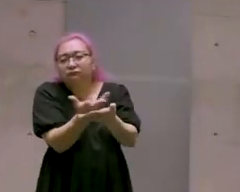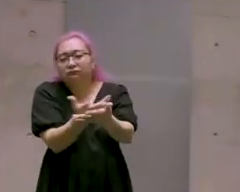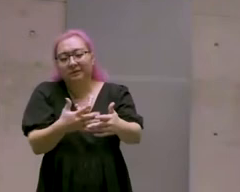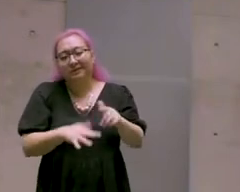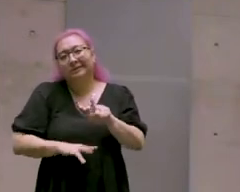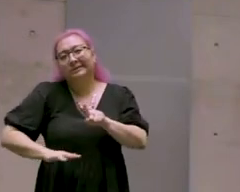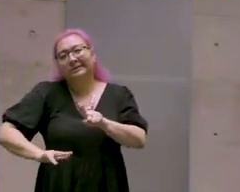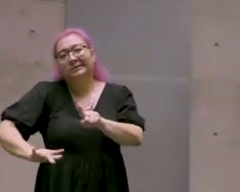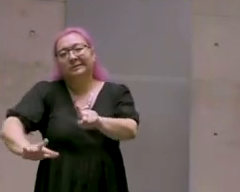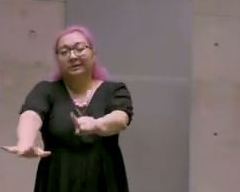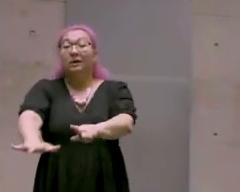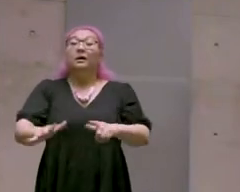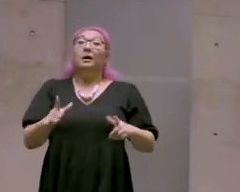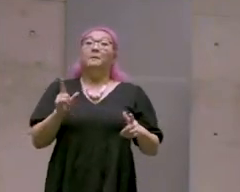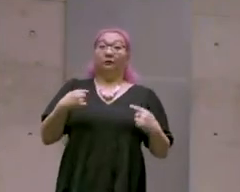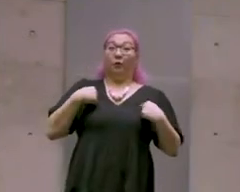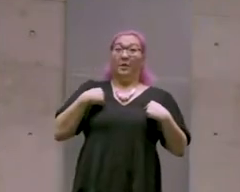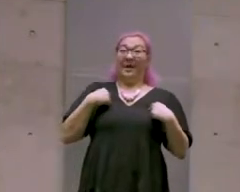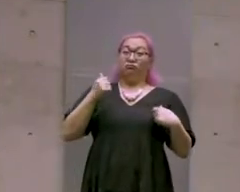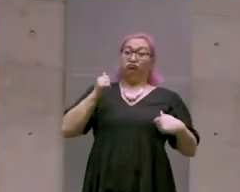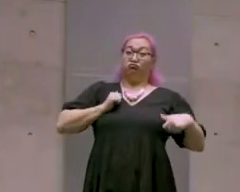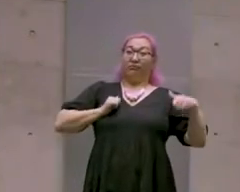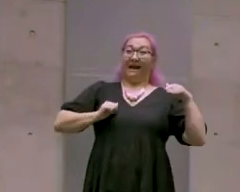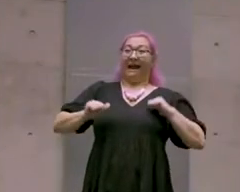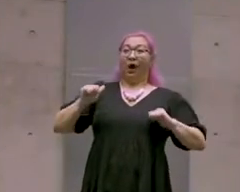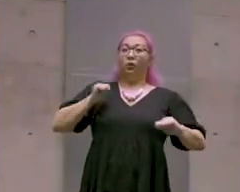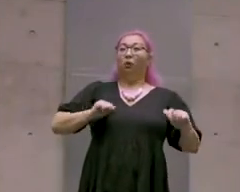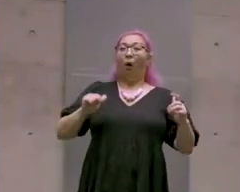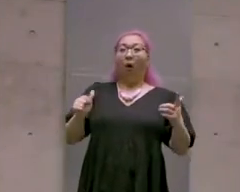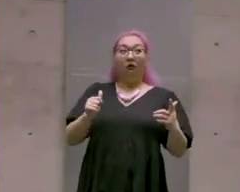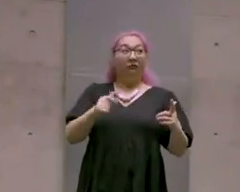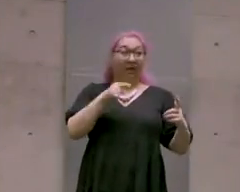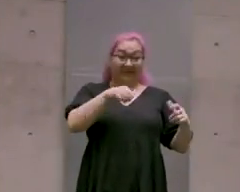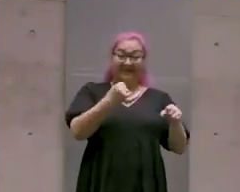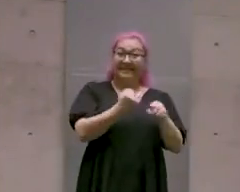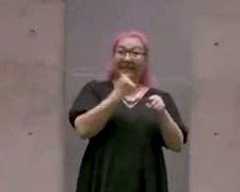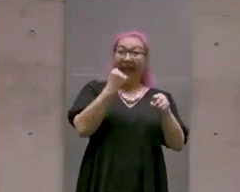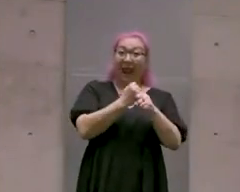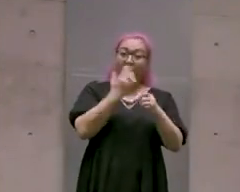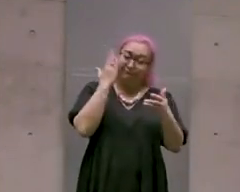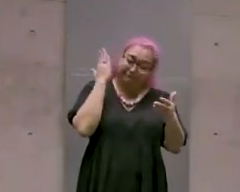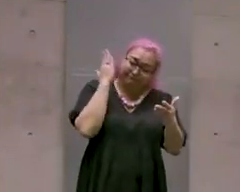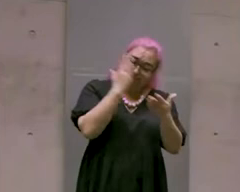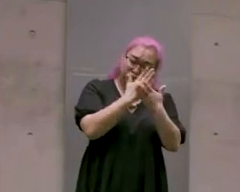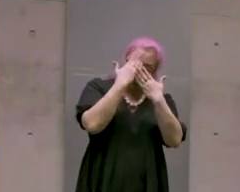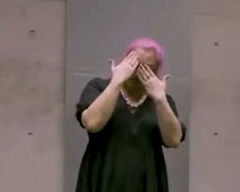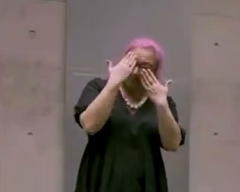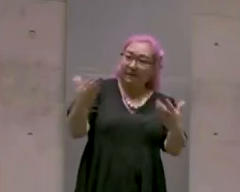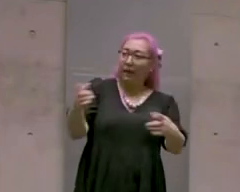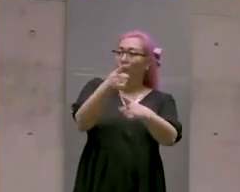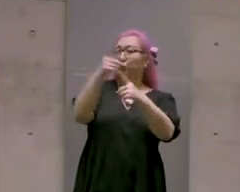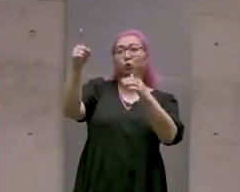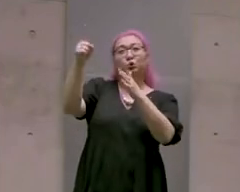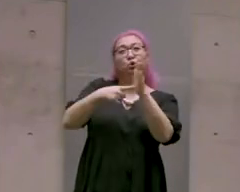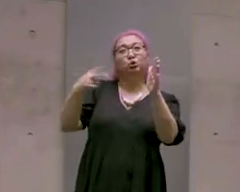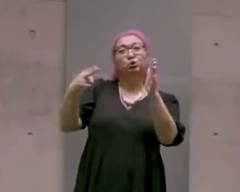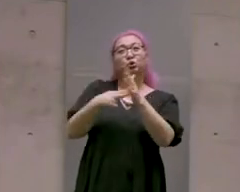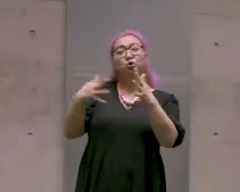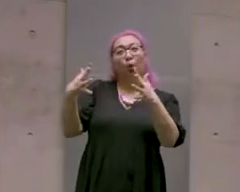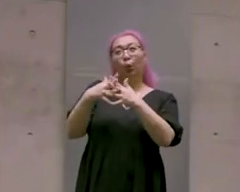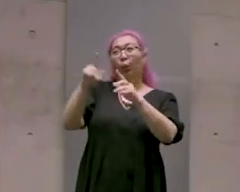most proud of with it was so respectful of what John Wick did for kind of fight choreography. It was really fun. I got to hang out with